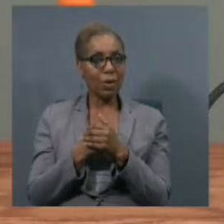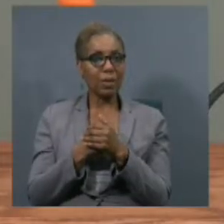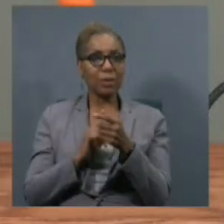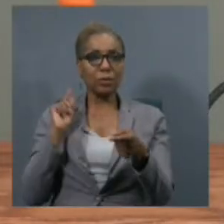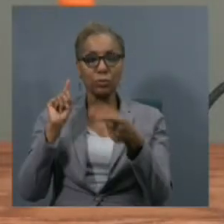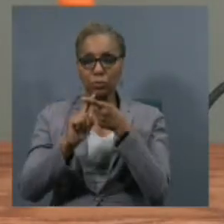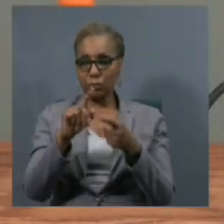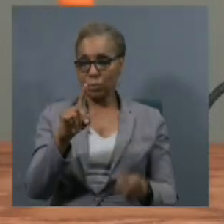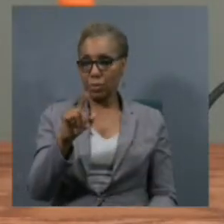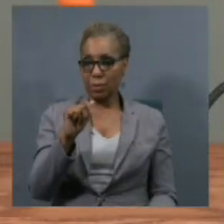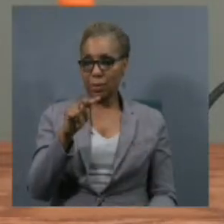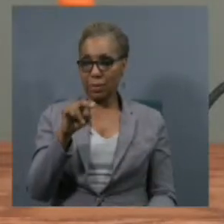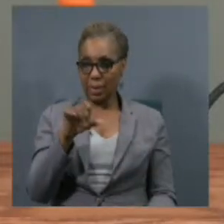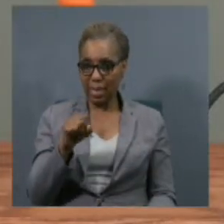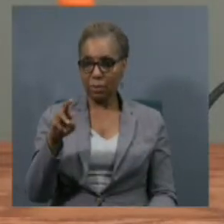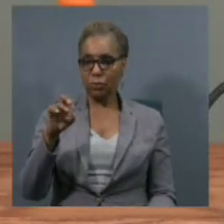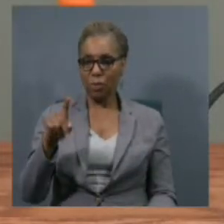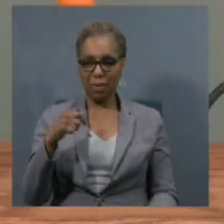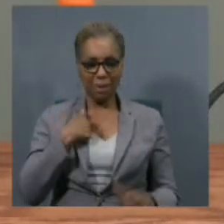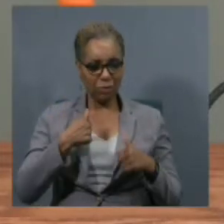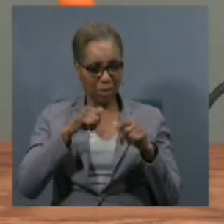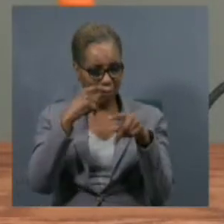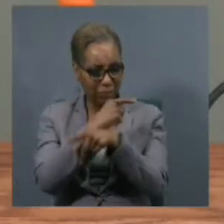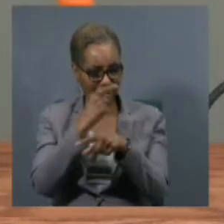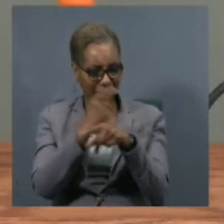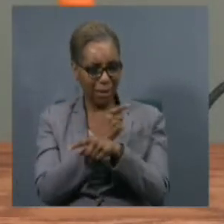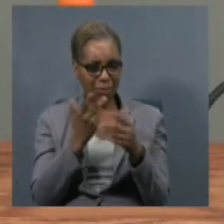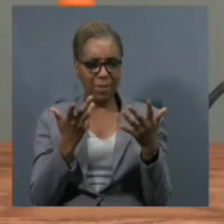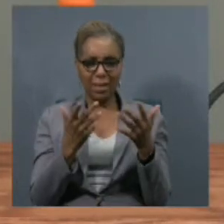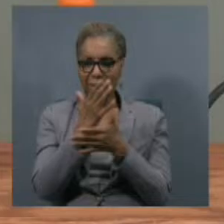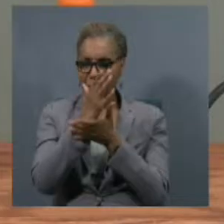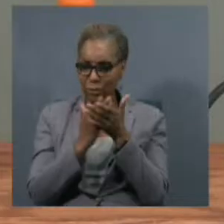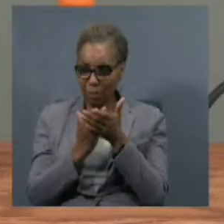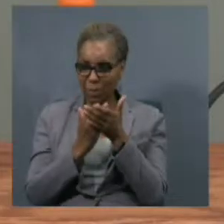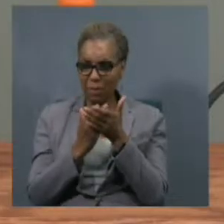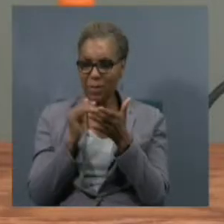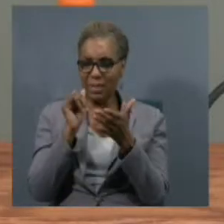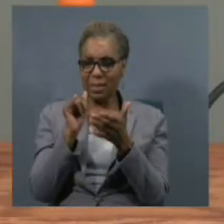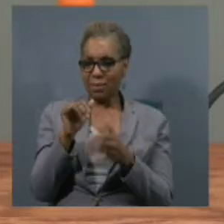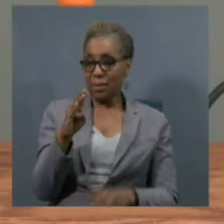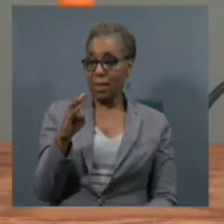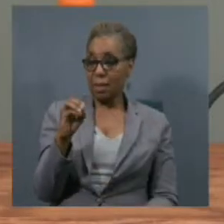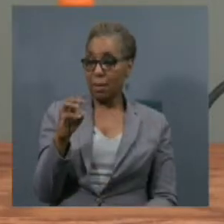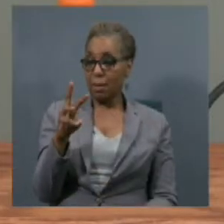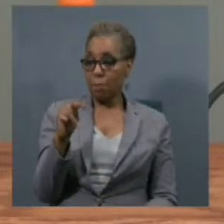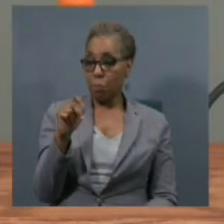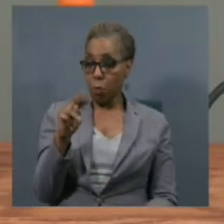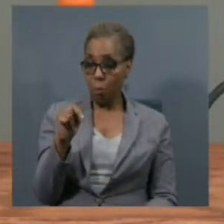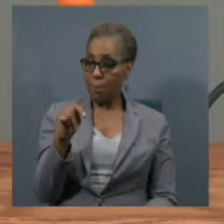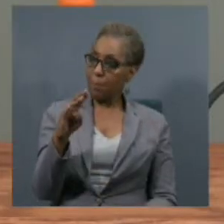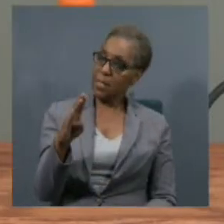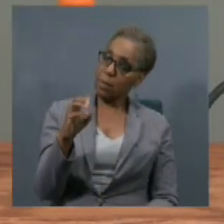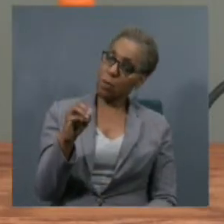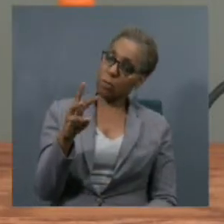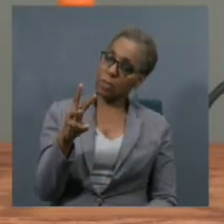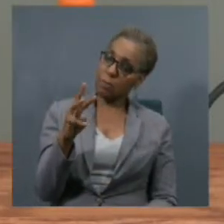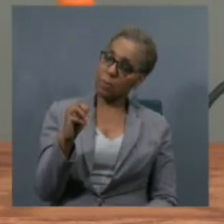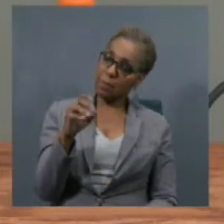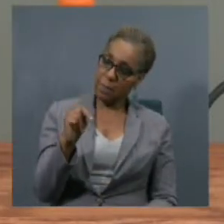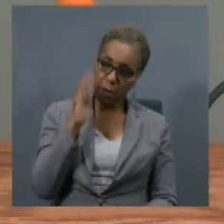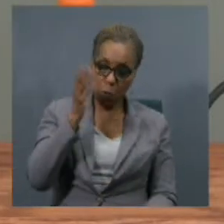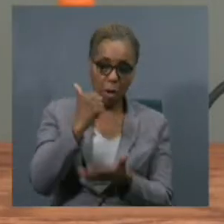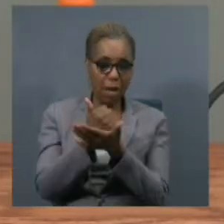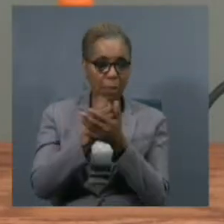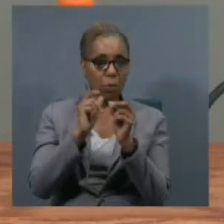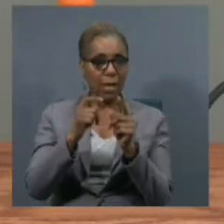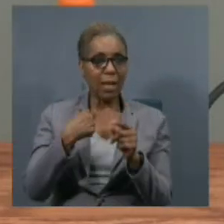up to Canis Road. So I was trying to figure out if some of this Bowman would help, and I'm not sure